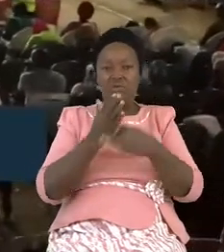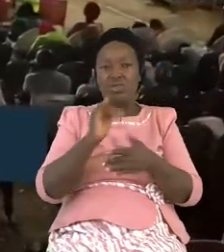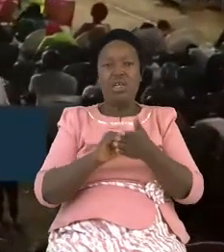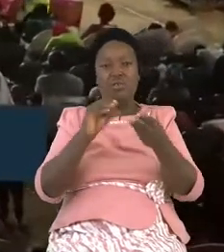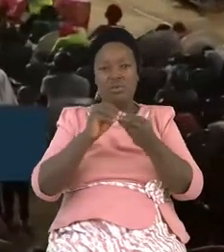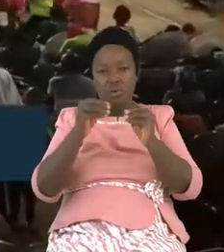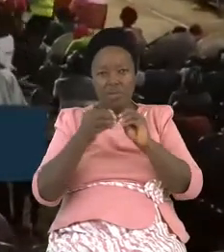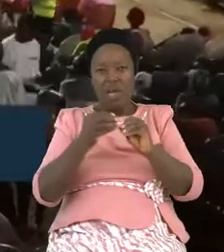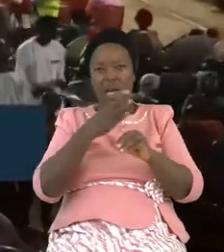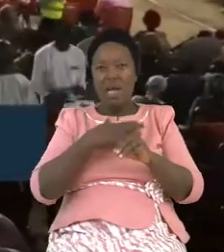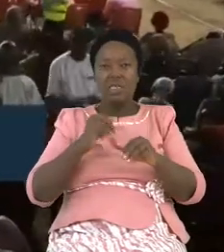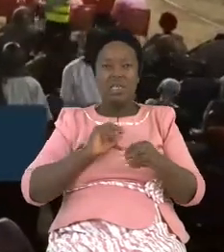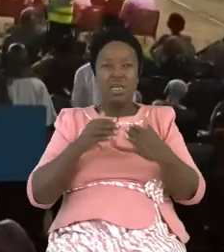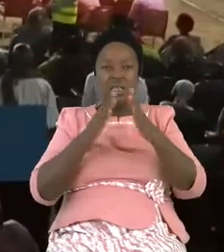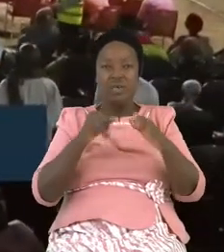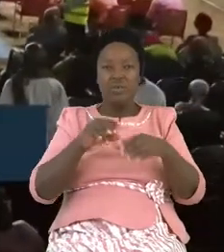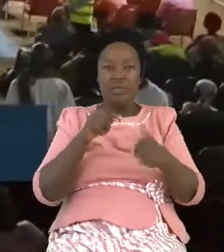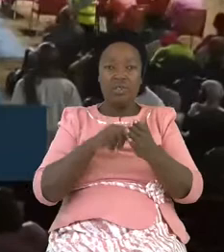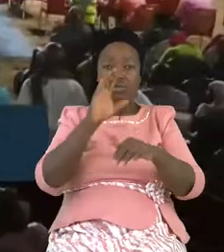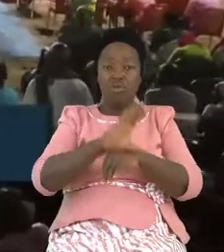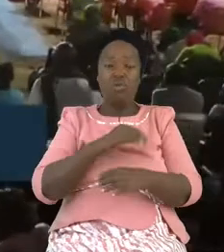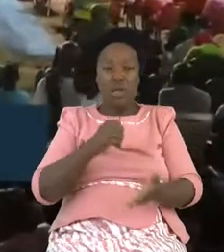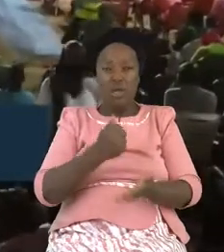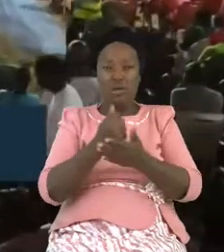Very soon, the yoke will be broken.